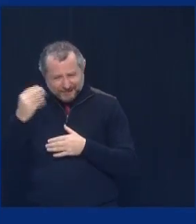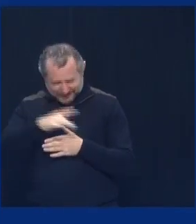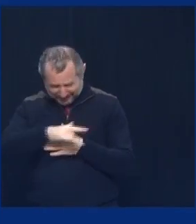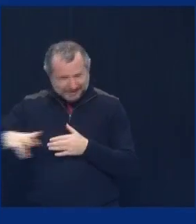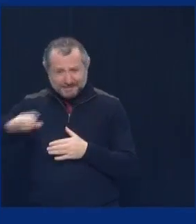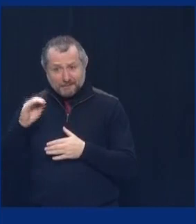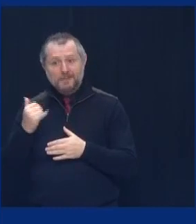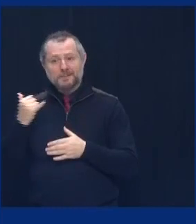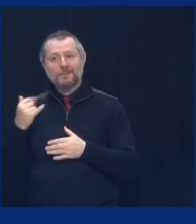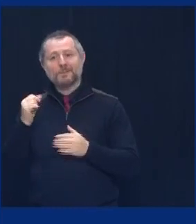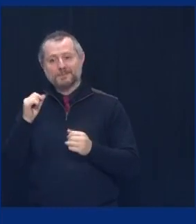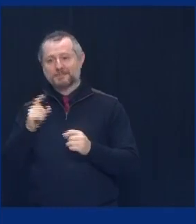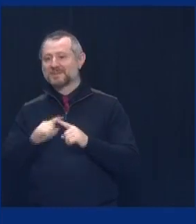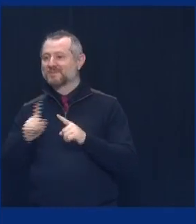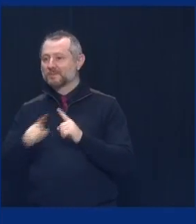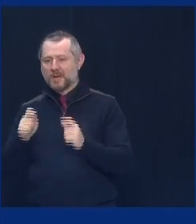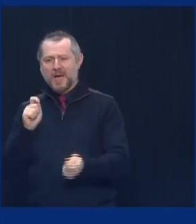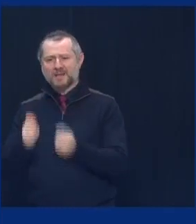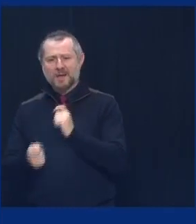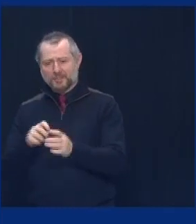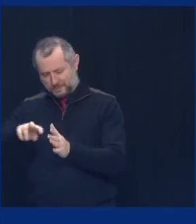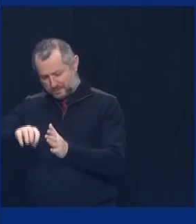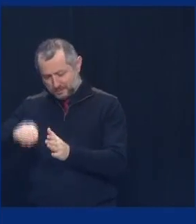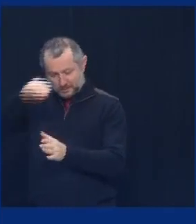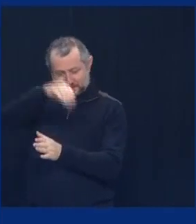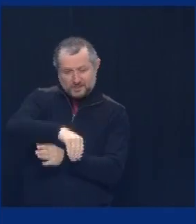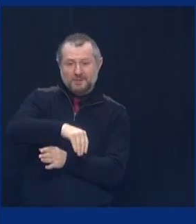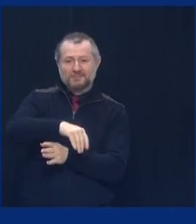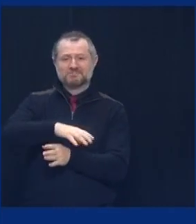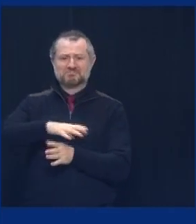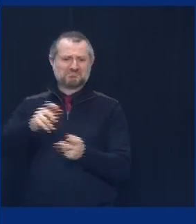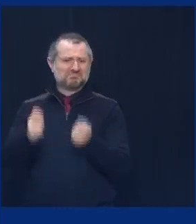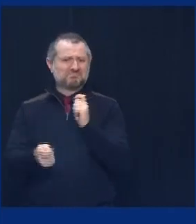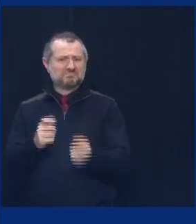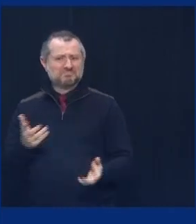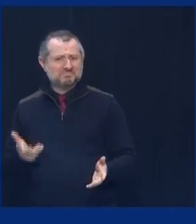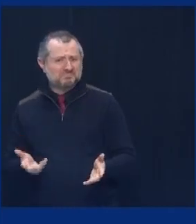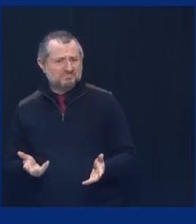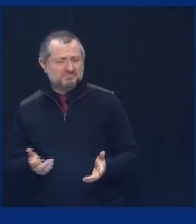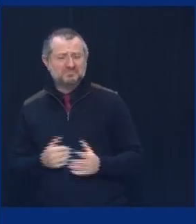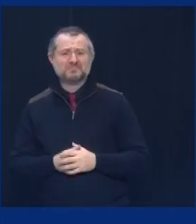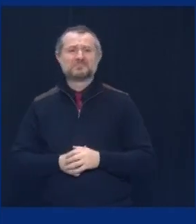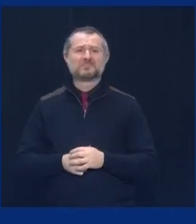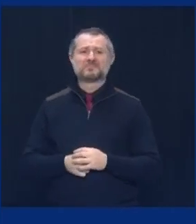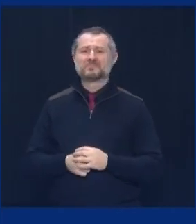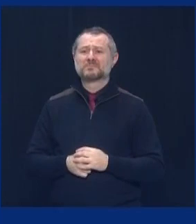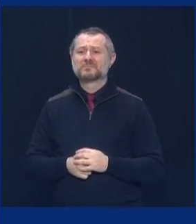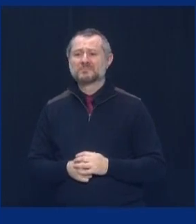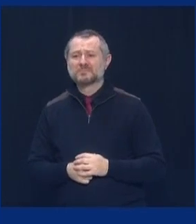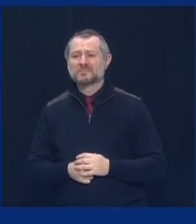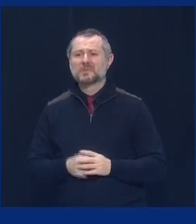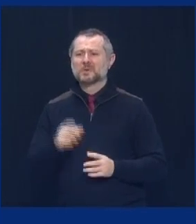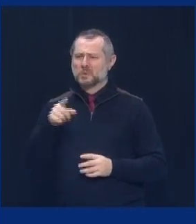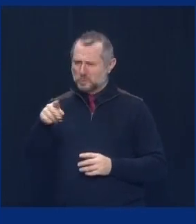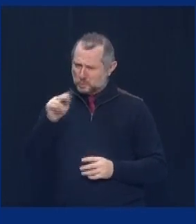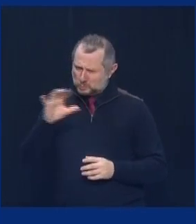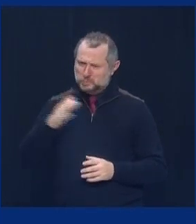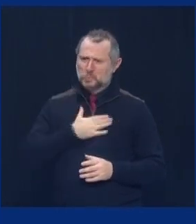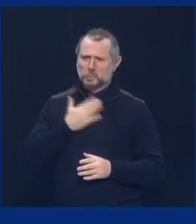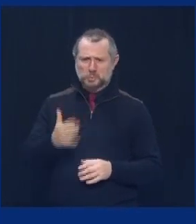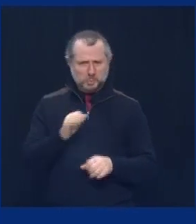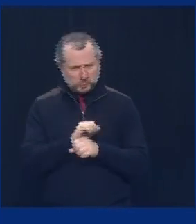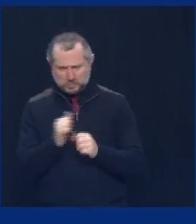of accommodations now that restaurants have done, and the city has been a willing partner